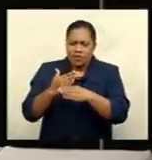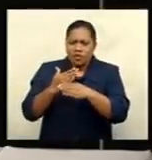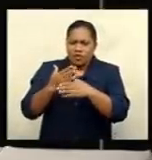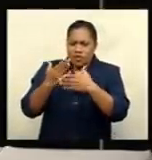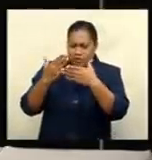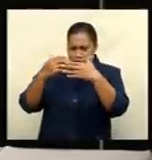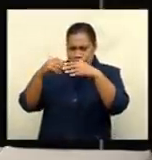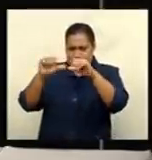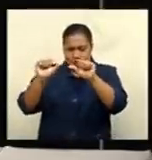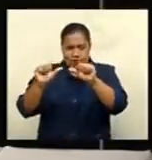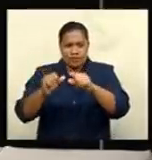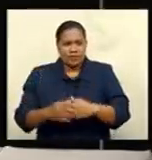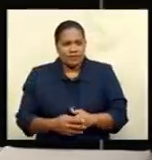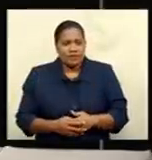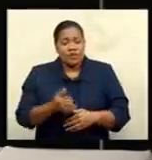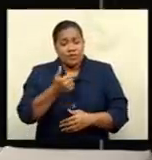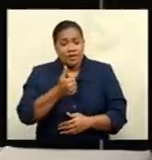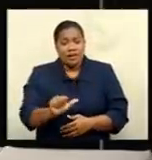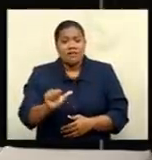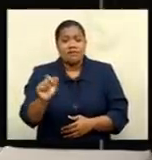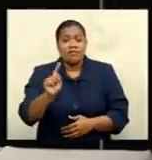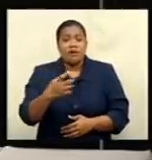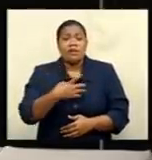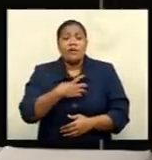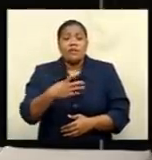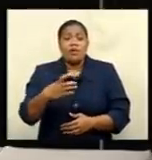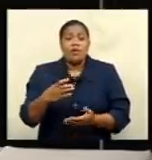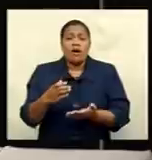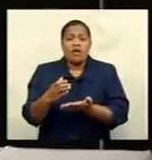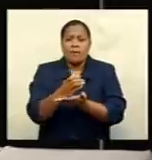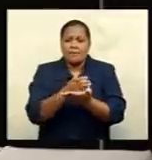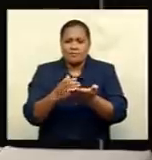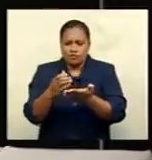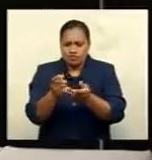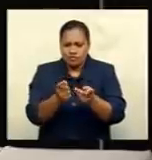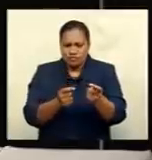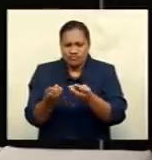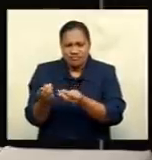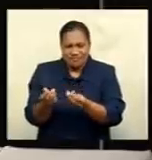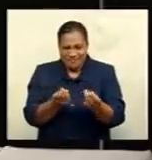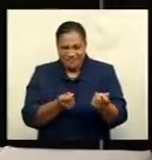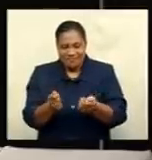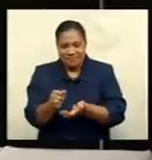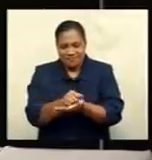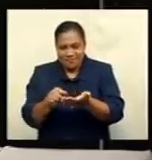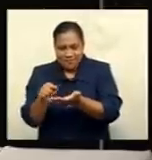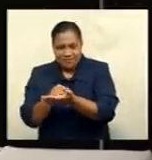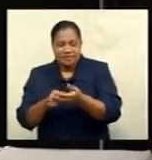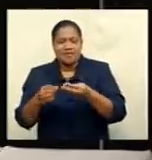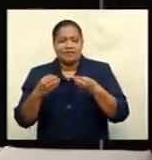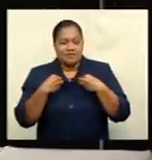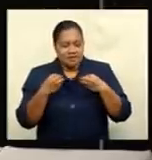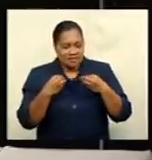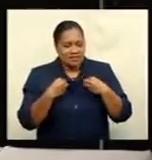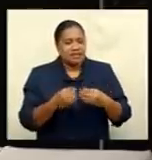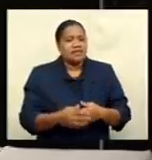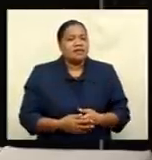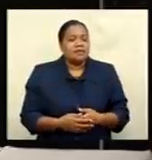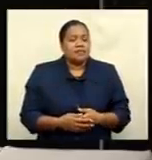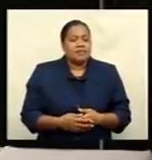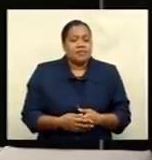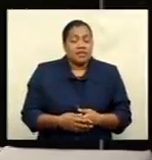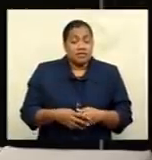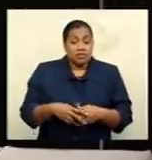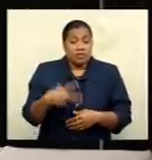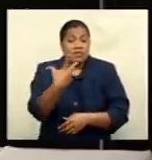immunity and allow for more commercial transactions. Minister for Economy Ayasaid Kayum says the vaccine